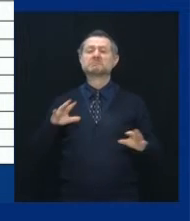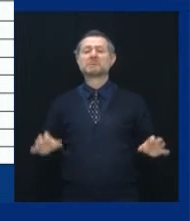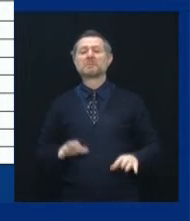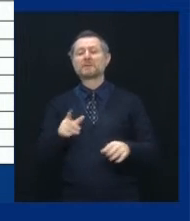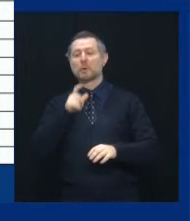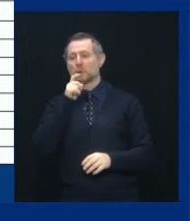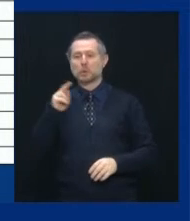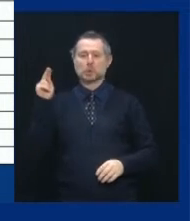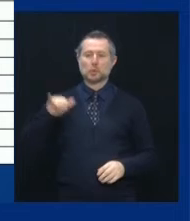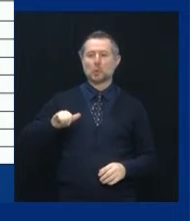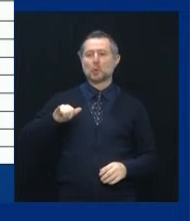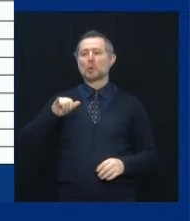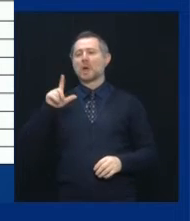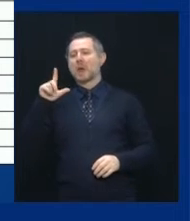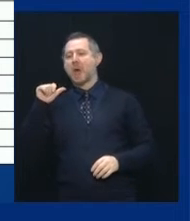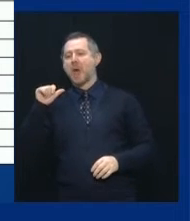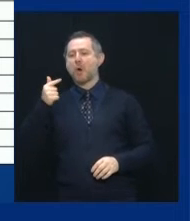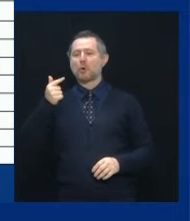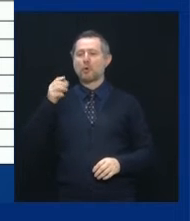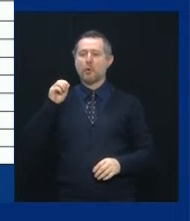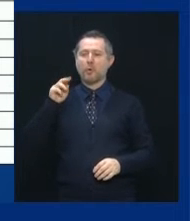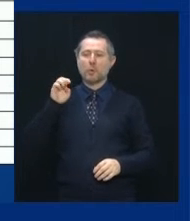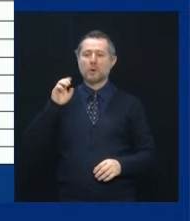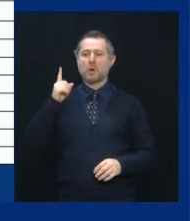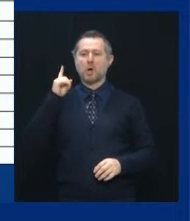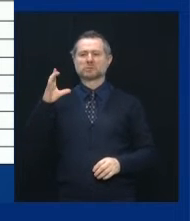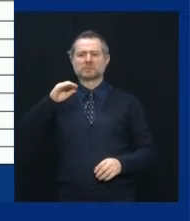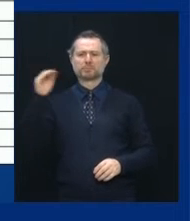Langone, 100, Oswego, 100,